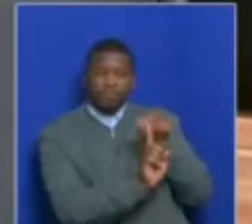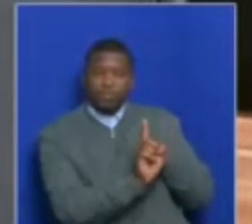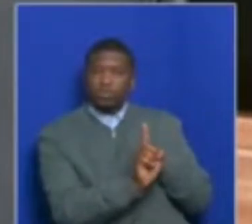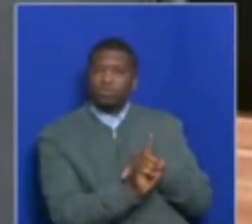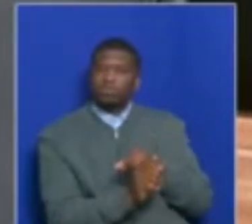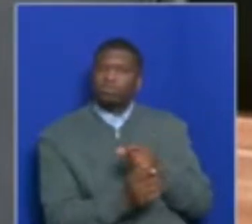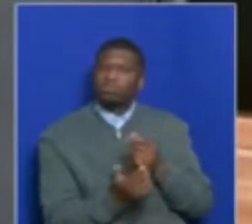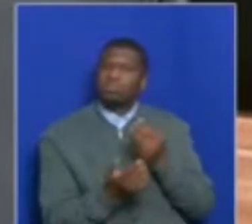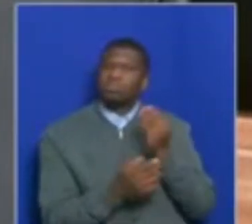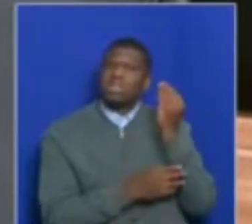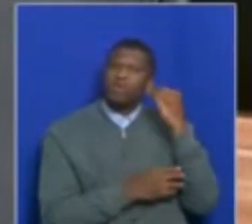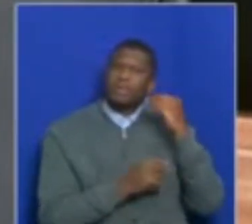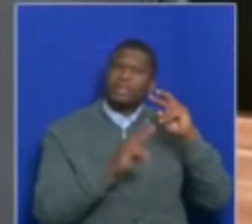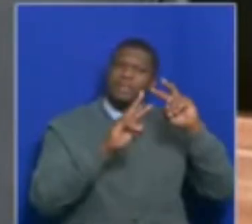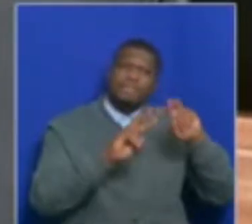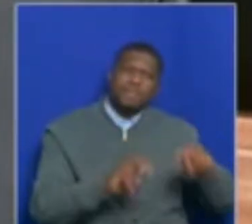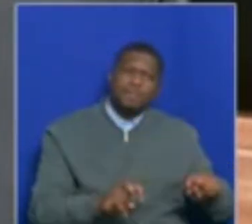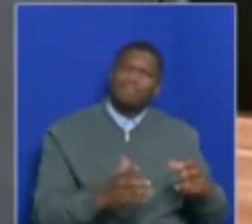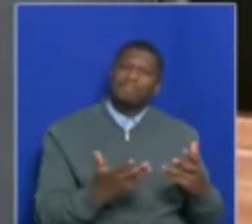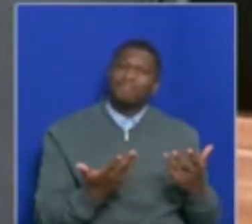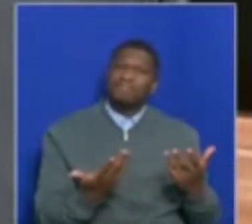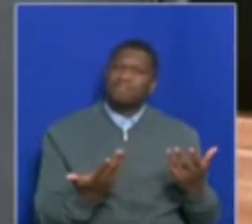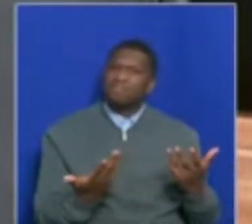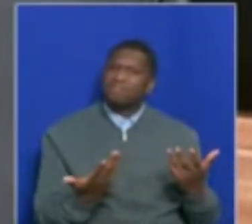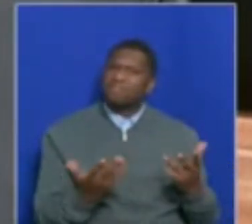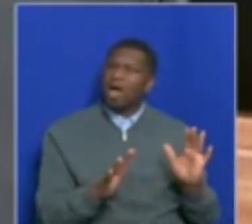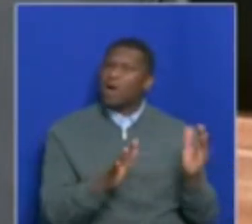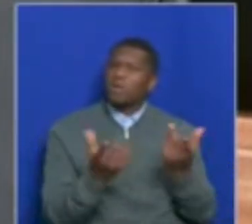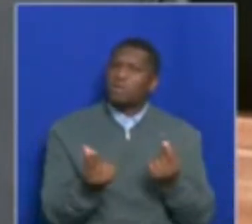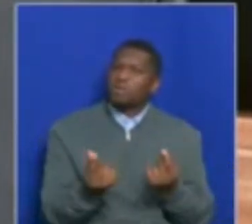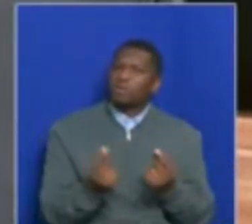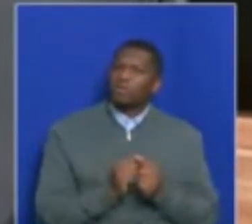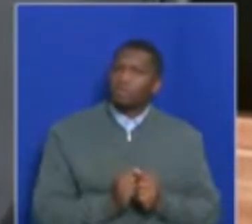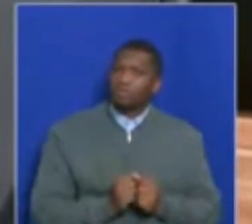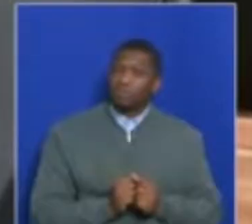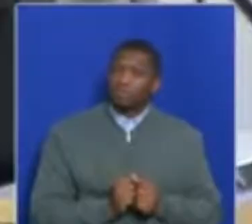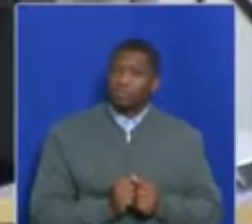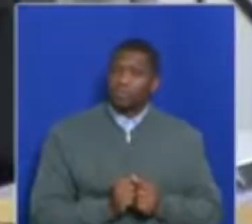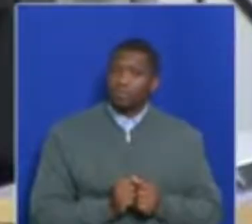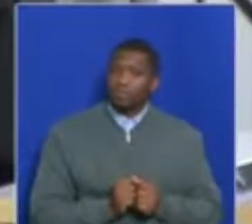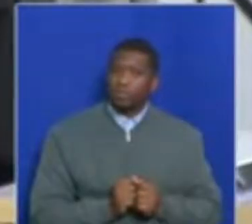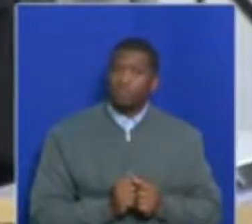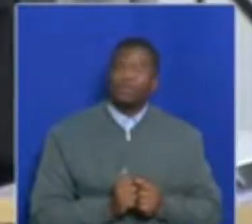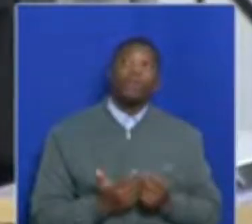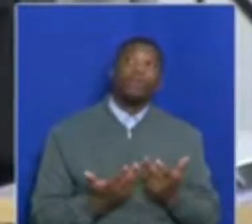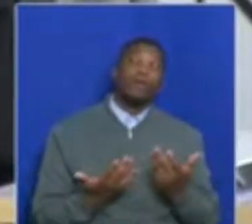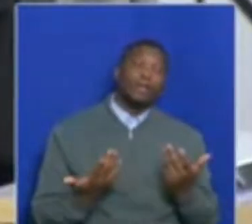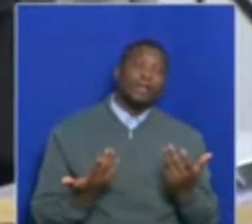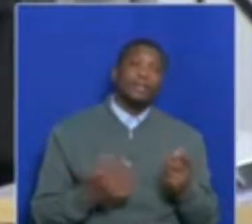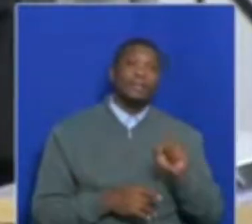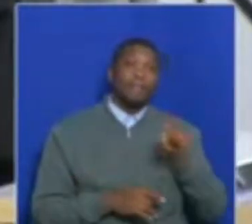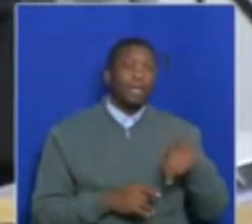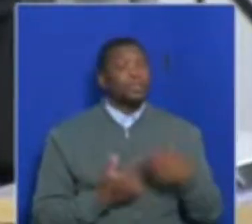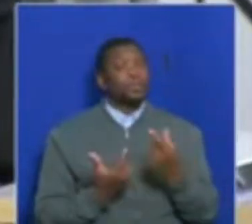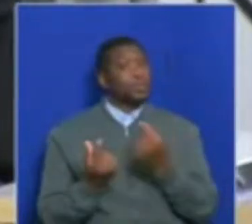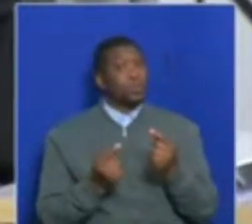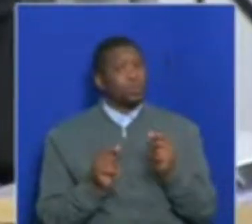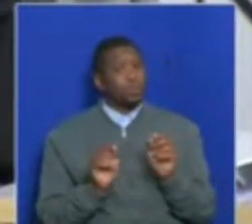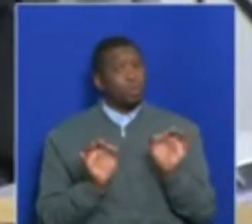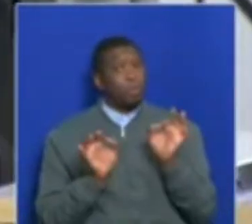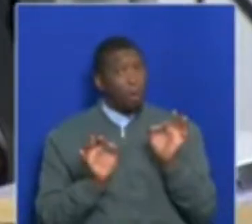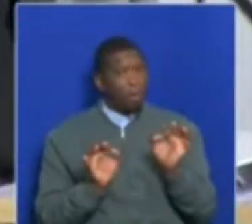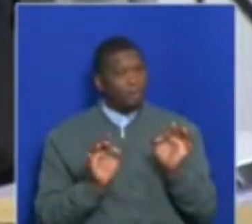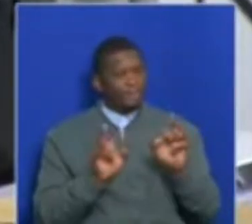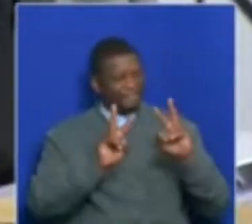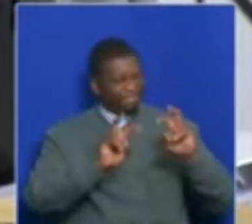for planning CIT robberies in the Eastern Cape? Well, you have to do a proper investigation,